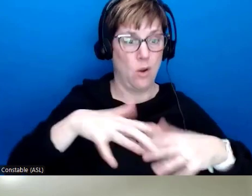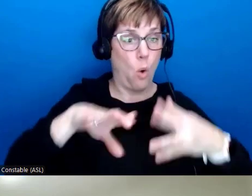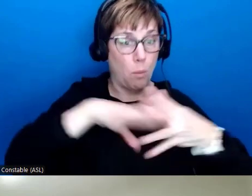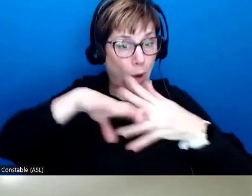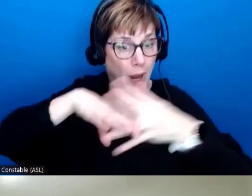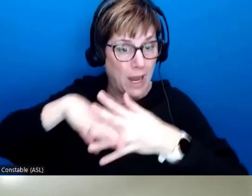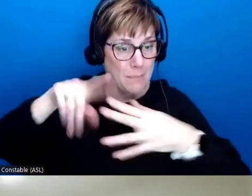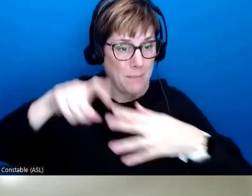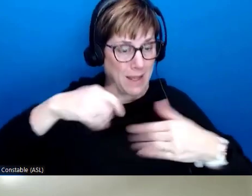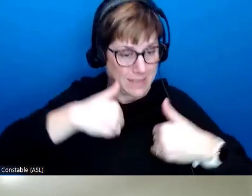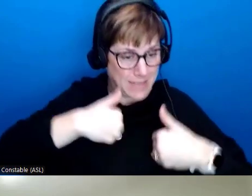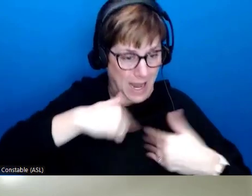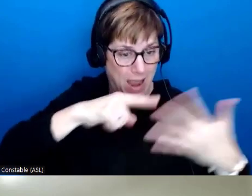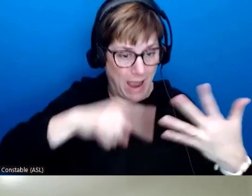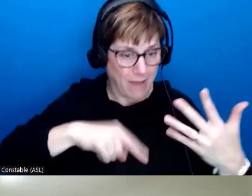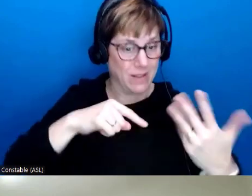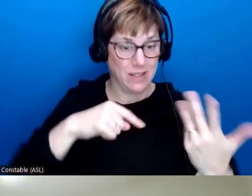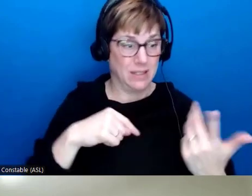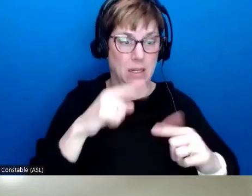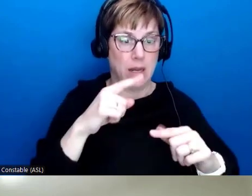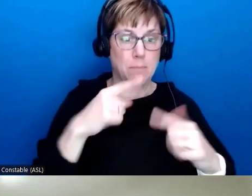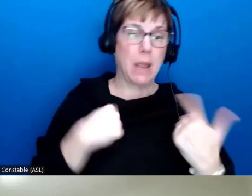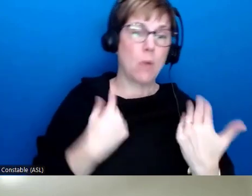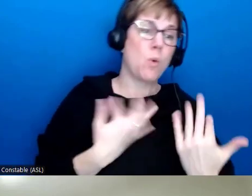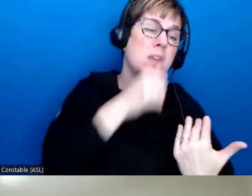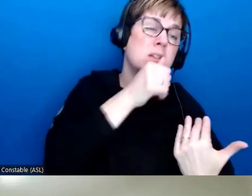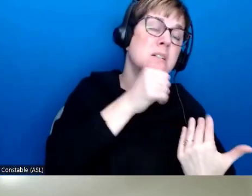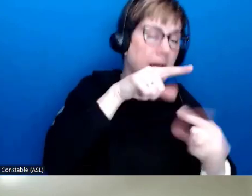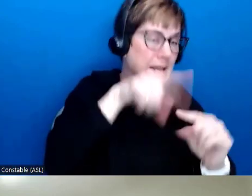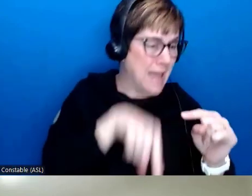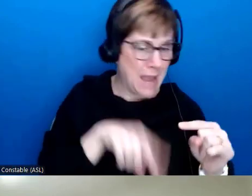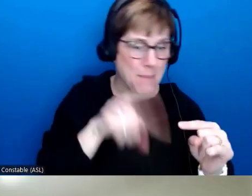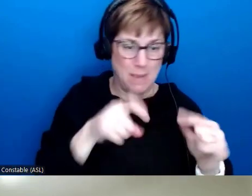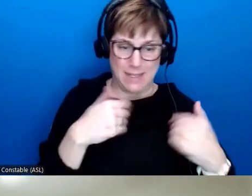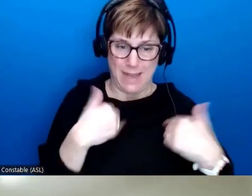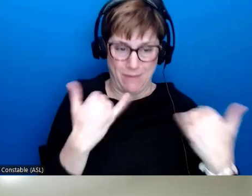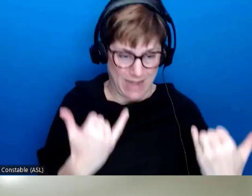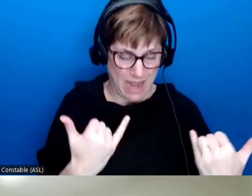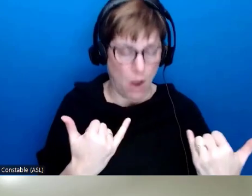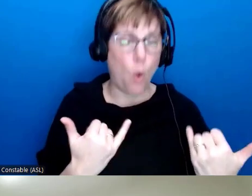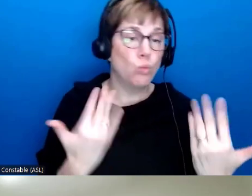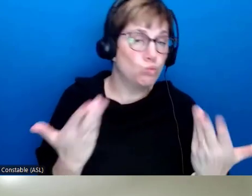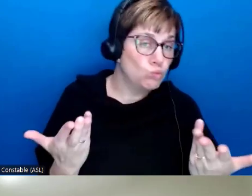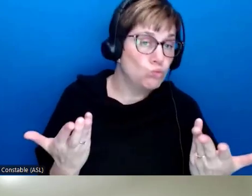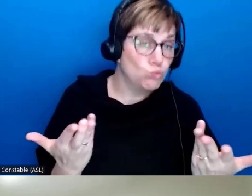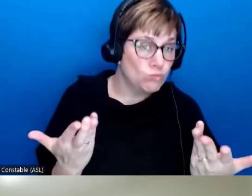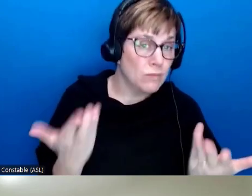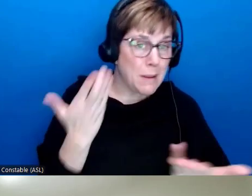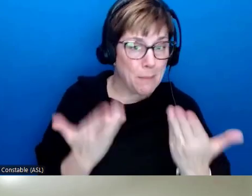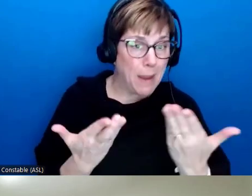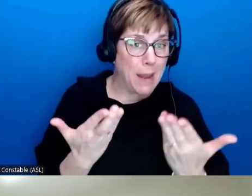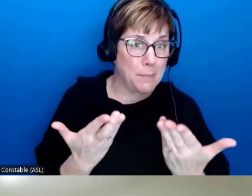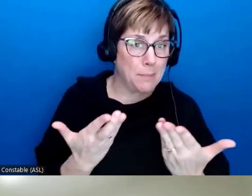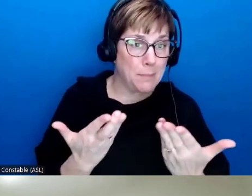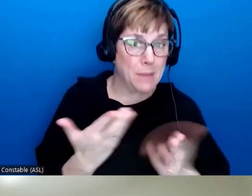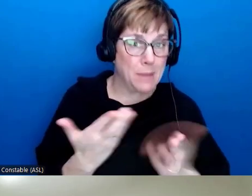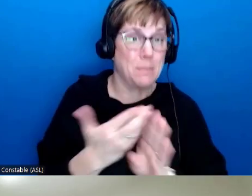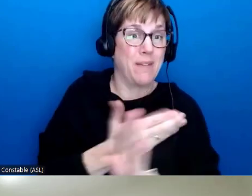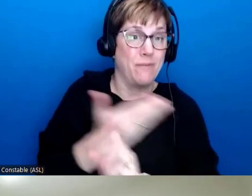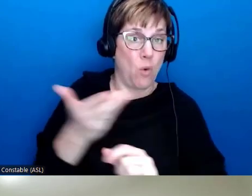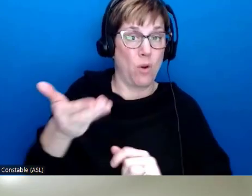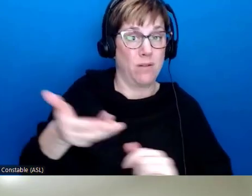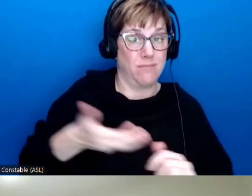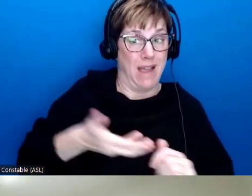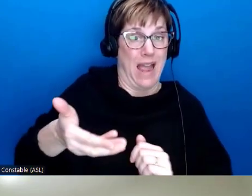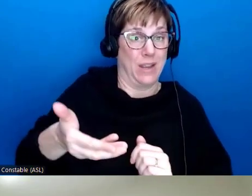like that are non-negotiable for you based on your disability. You might have to disclose pre-hire. And